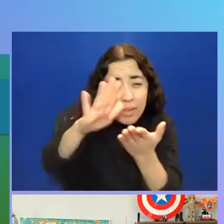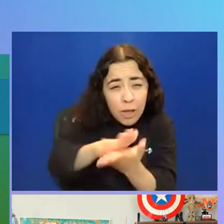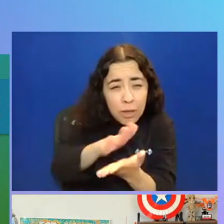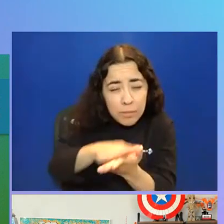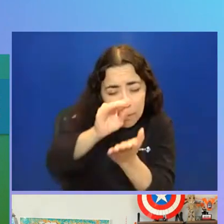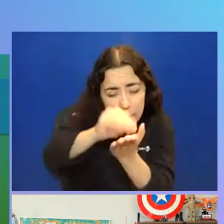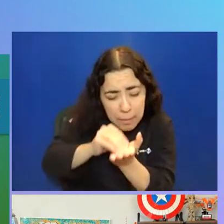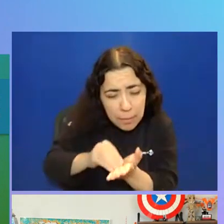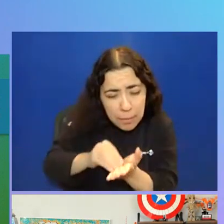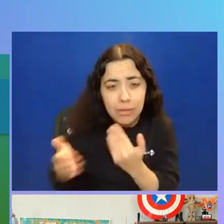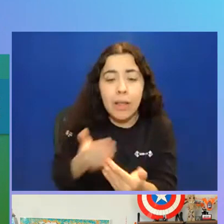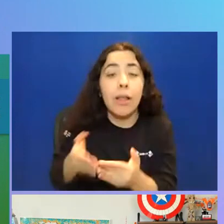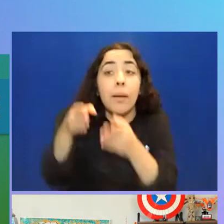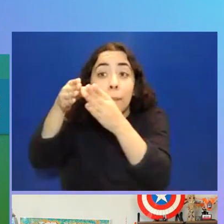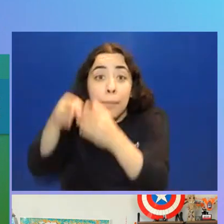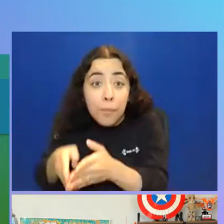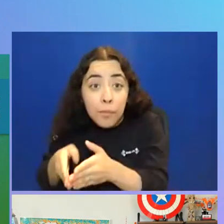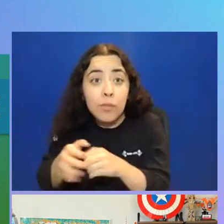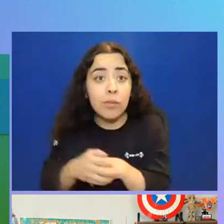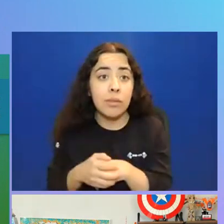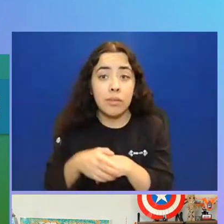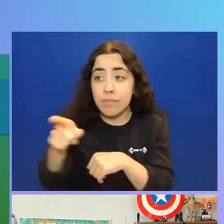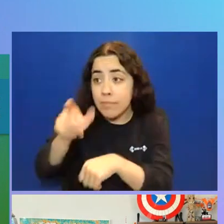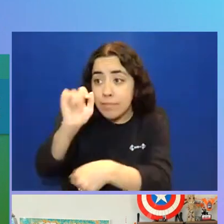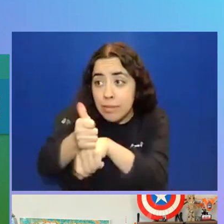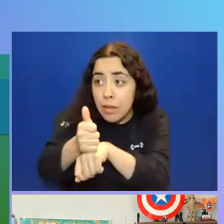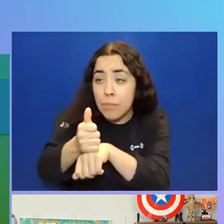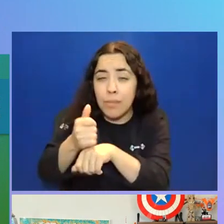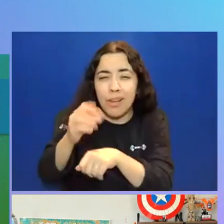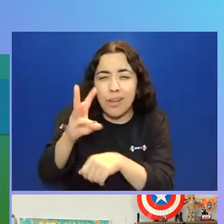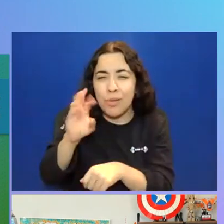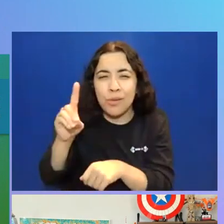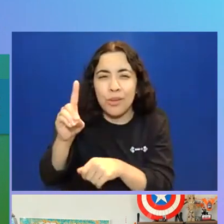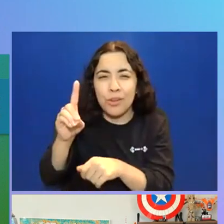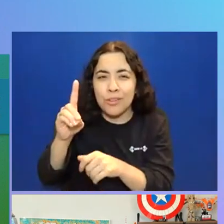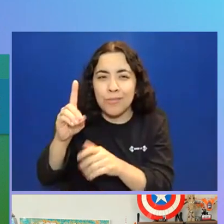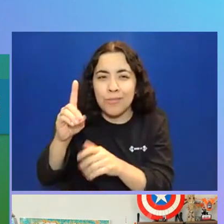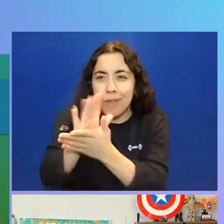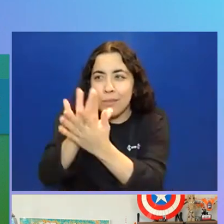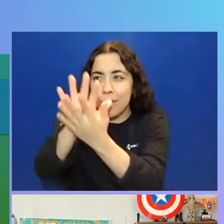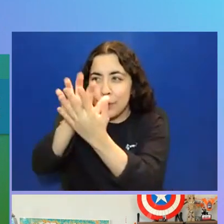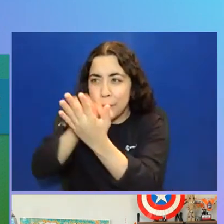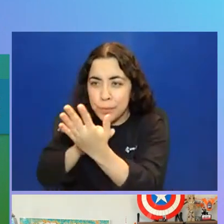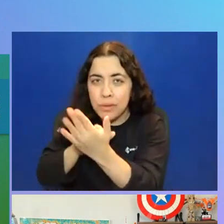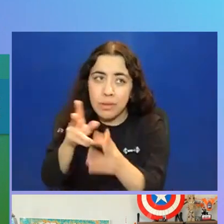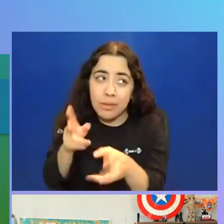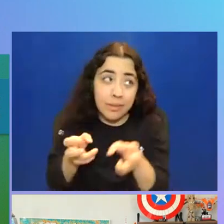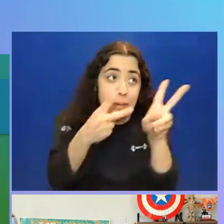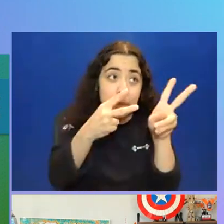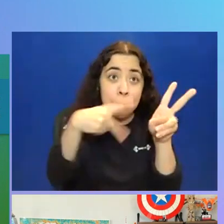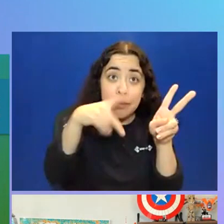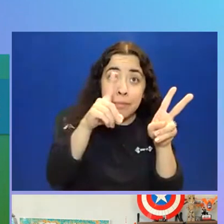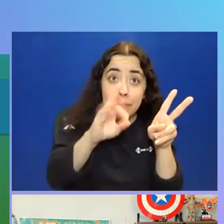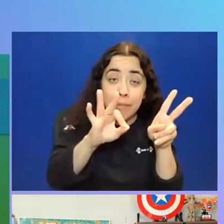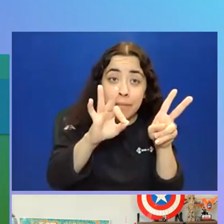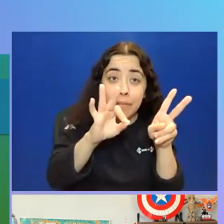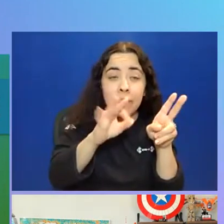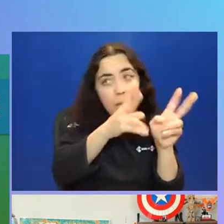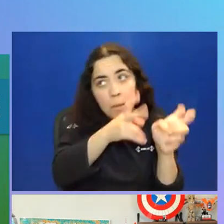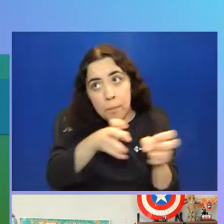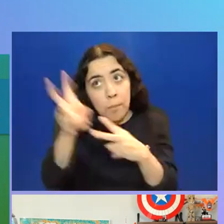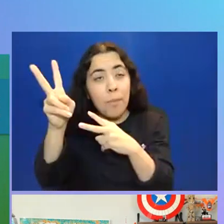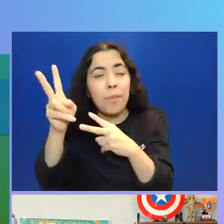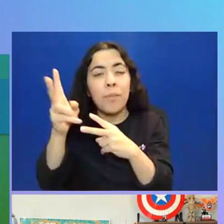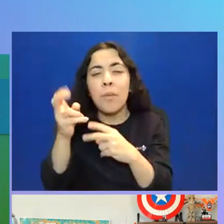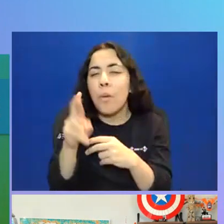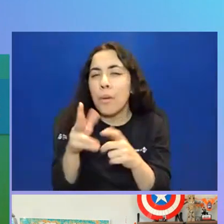it's the person, creating that Word document and saving it as a PDF and uploading it somewhere, or you have a big application